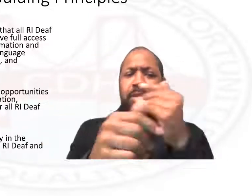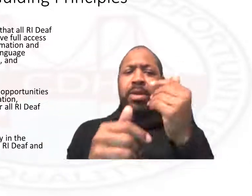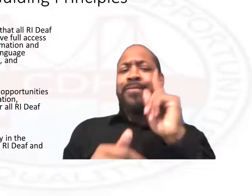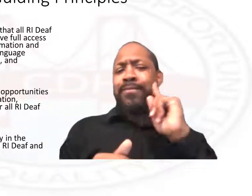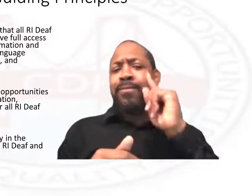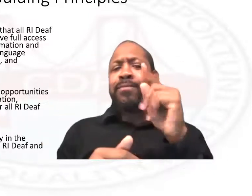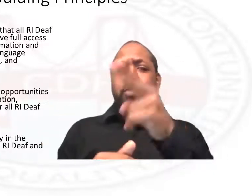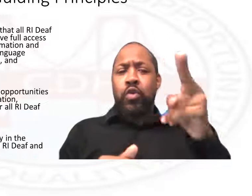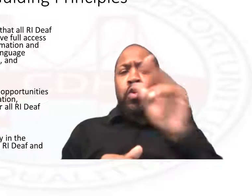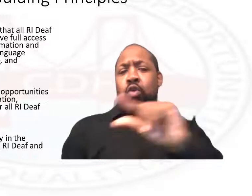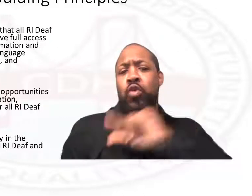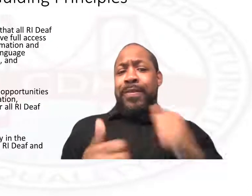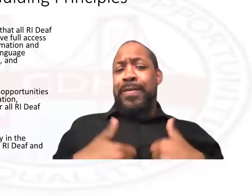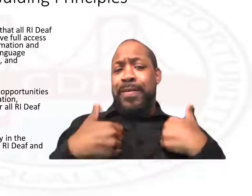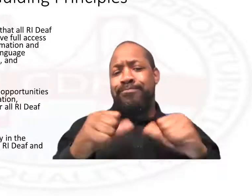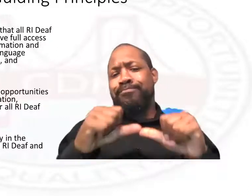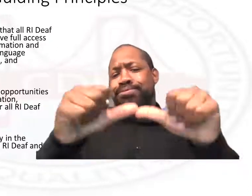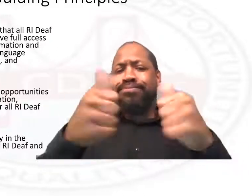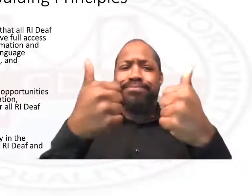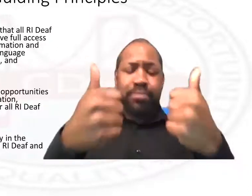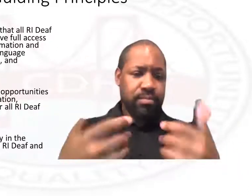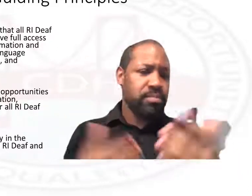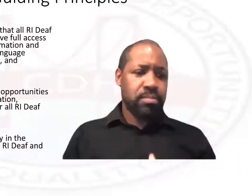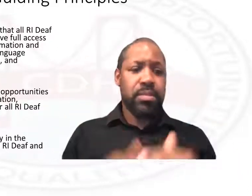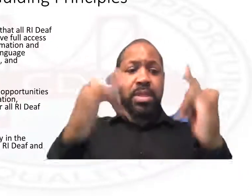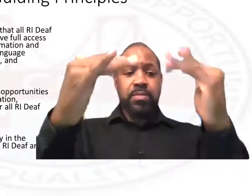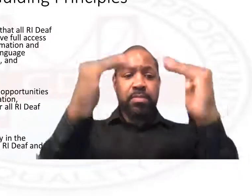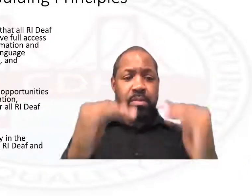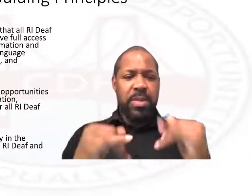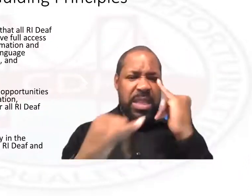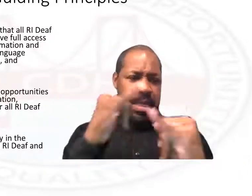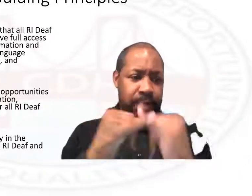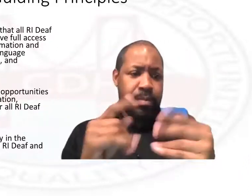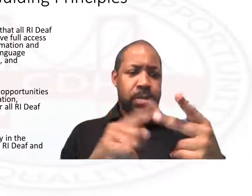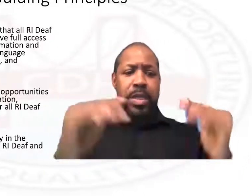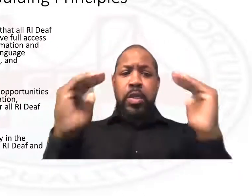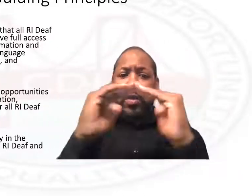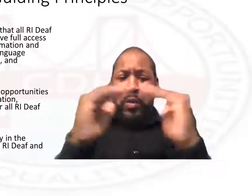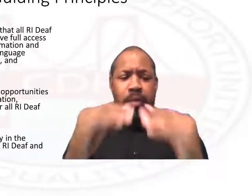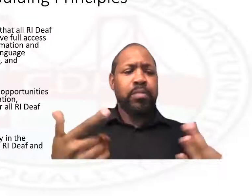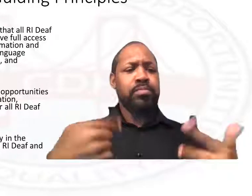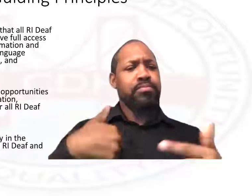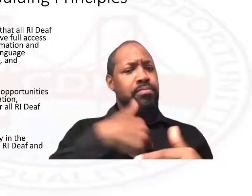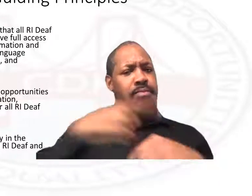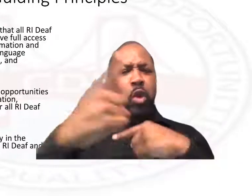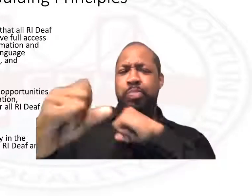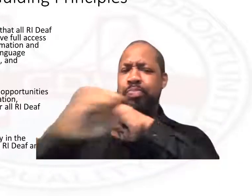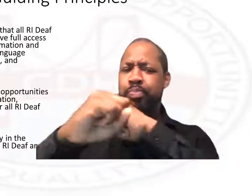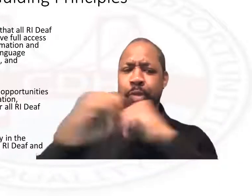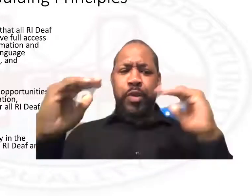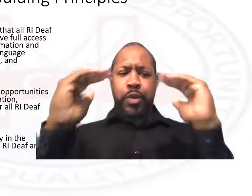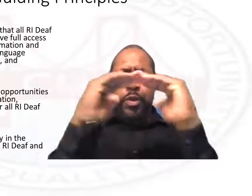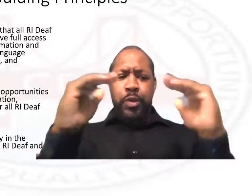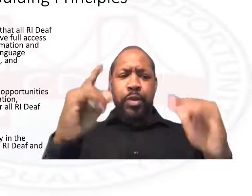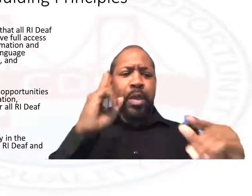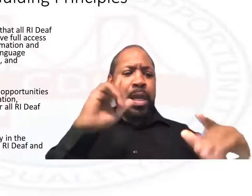to resources to make sure that the situation, the lives of all the deaf and hard of hearing citizens are improved.